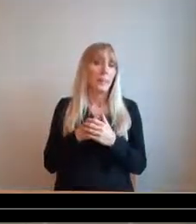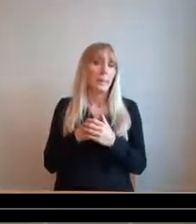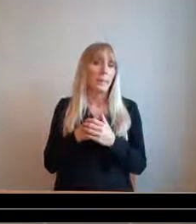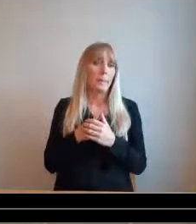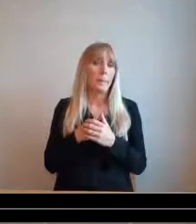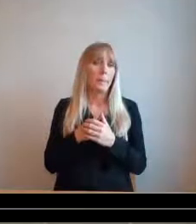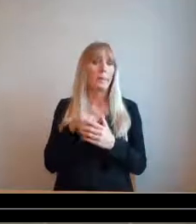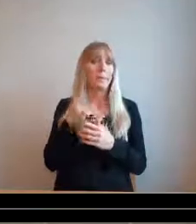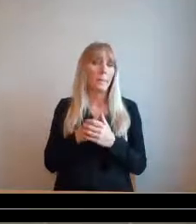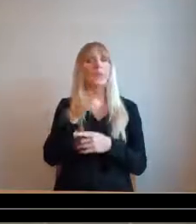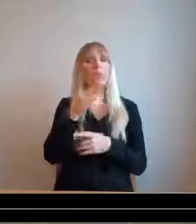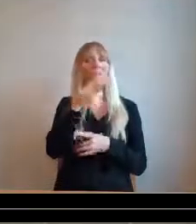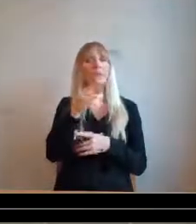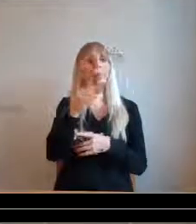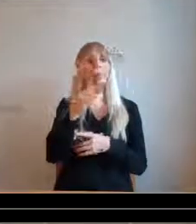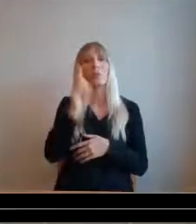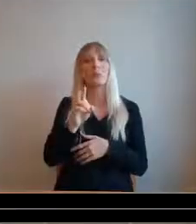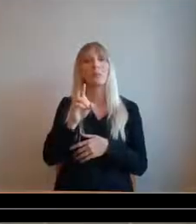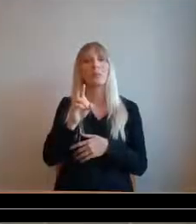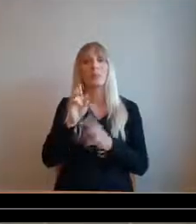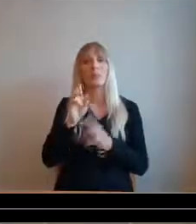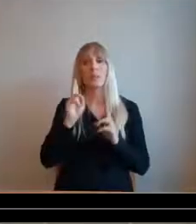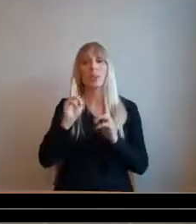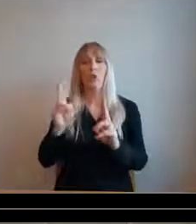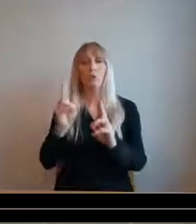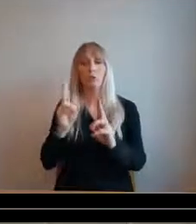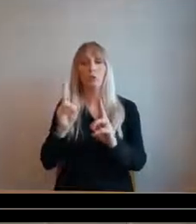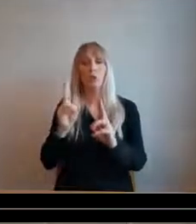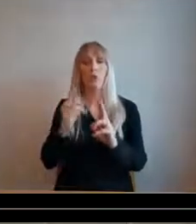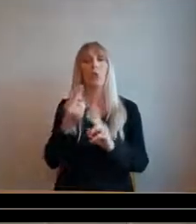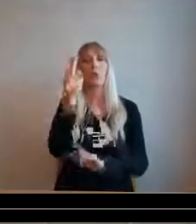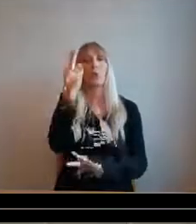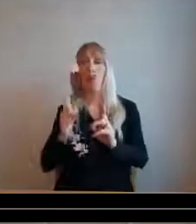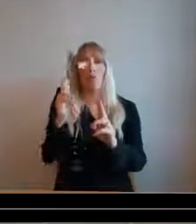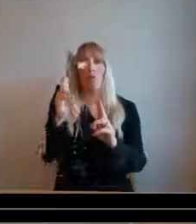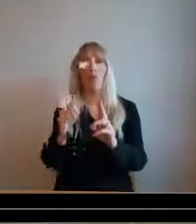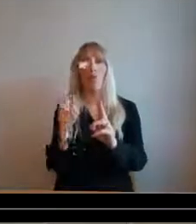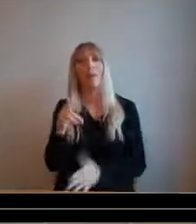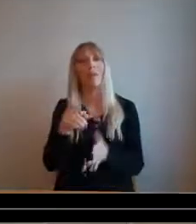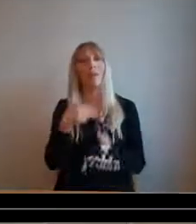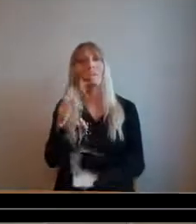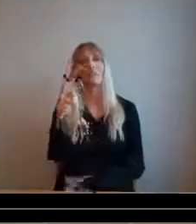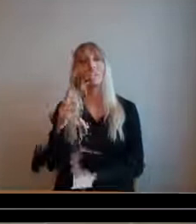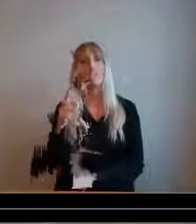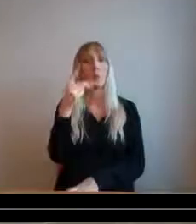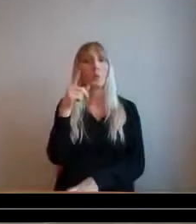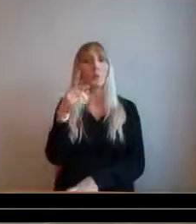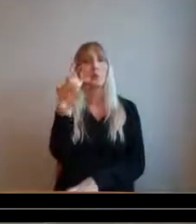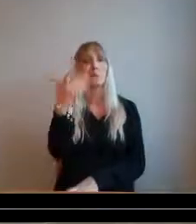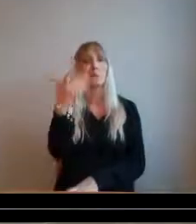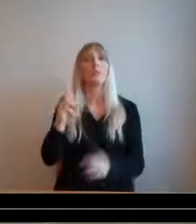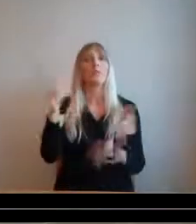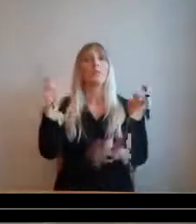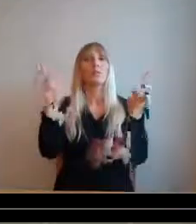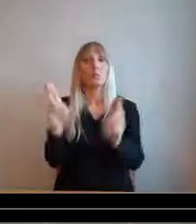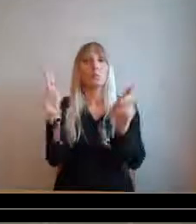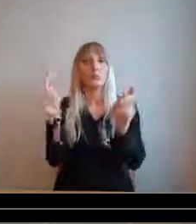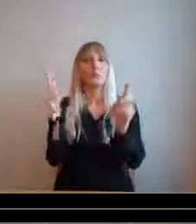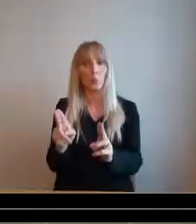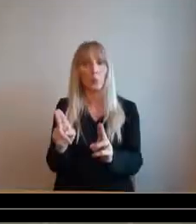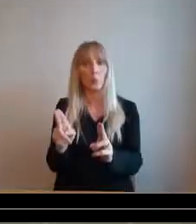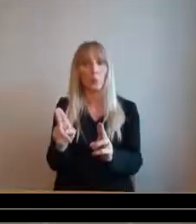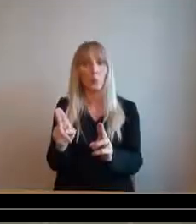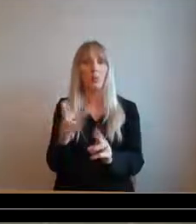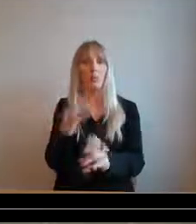actual utility corridor on the north side of the A2 that we've said we've actually reduced the